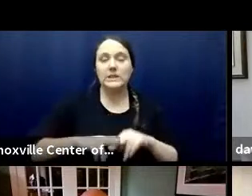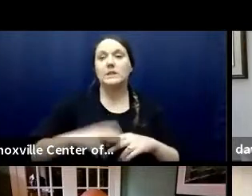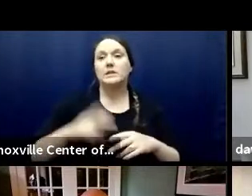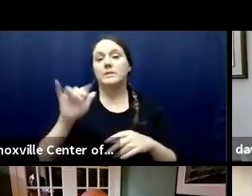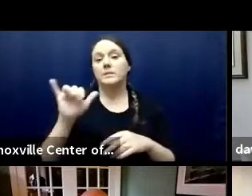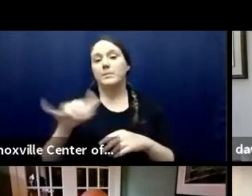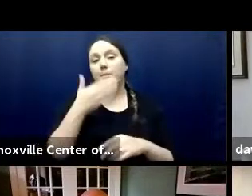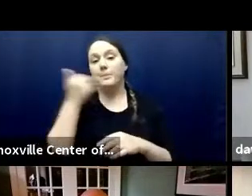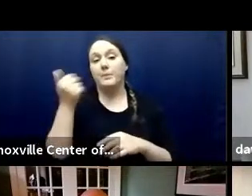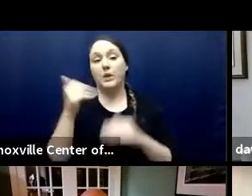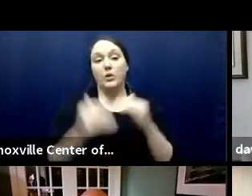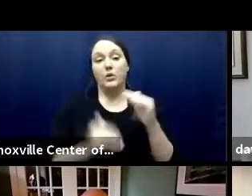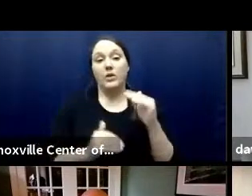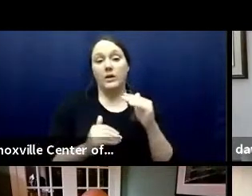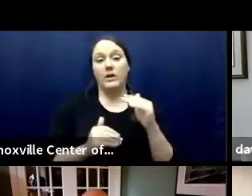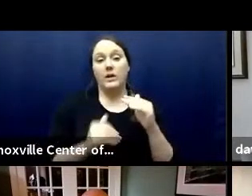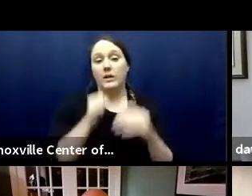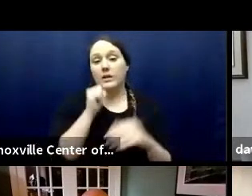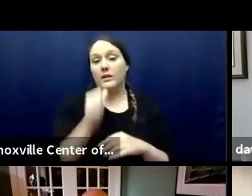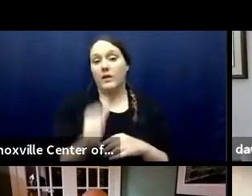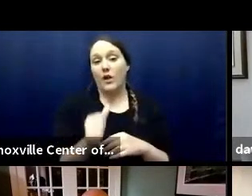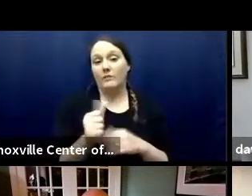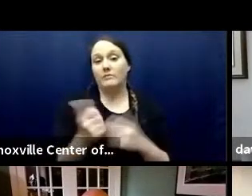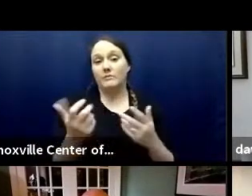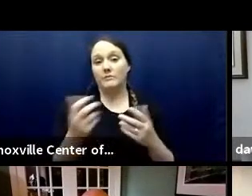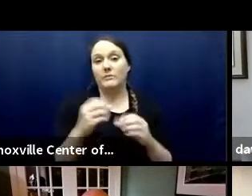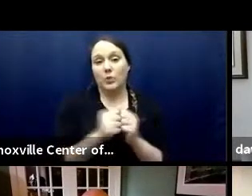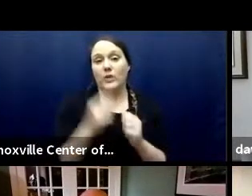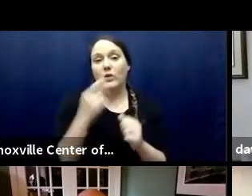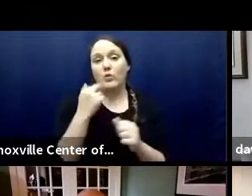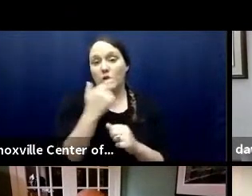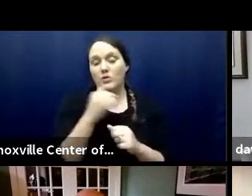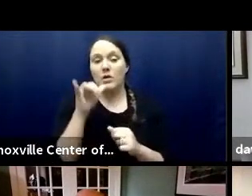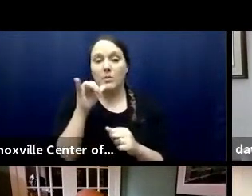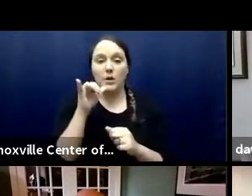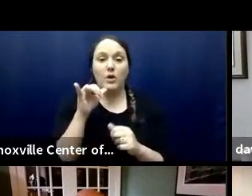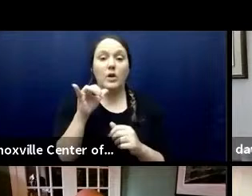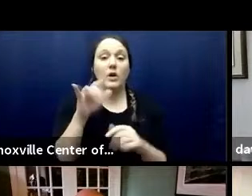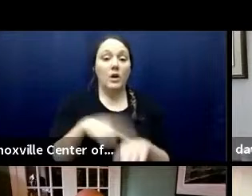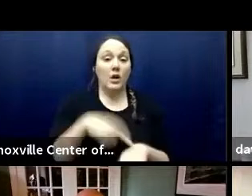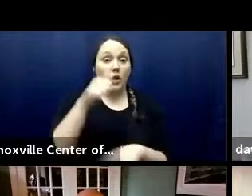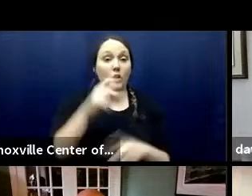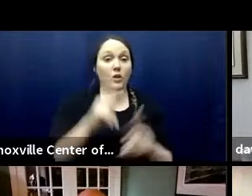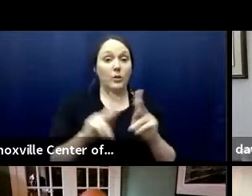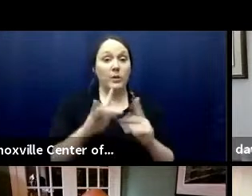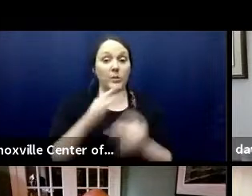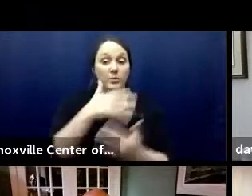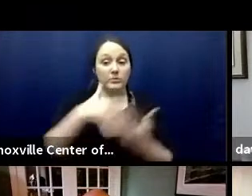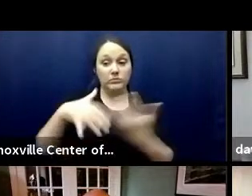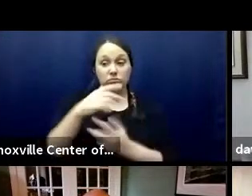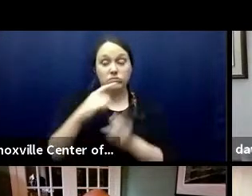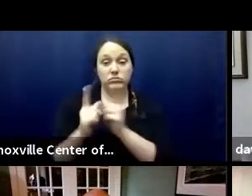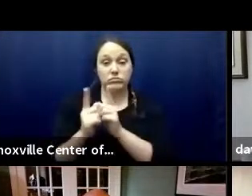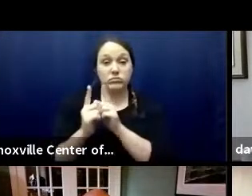is much better than not in terms of restaurant and bars. The longer people are together,